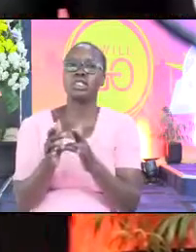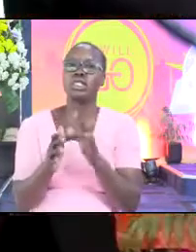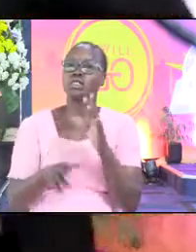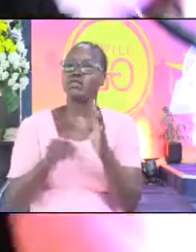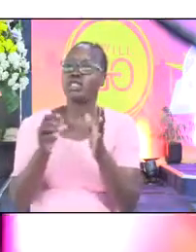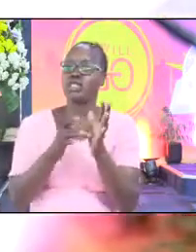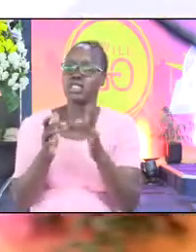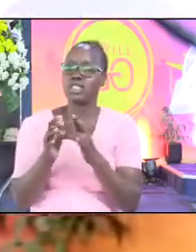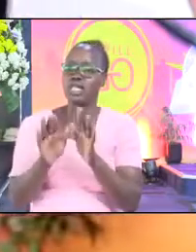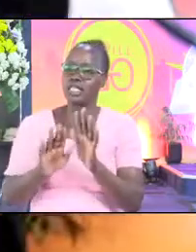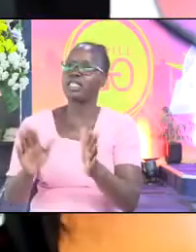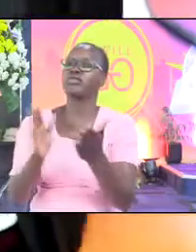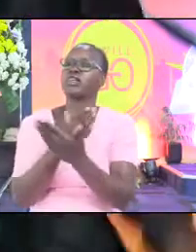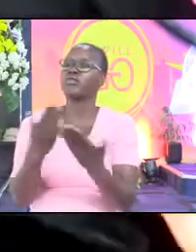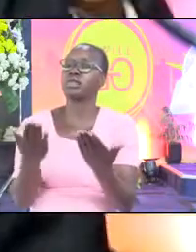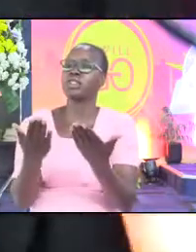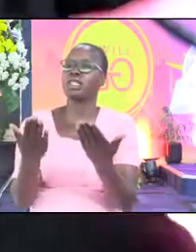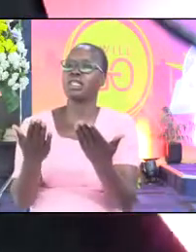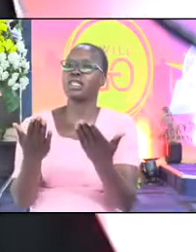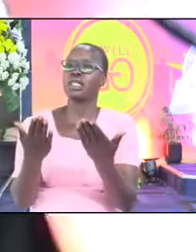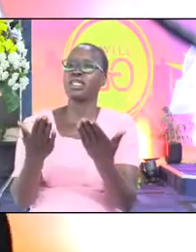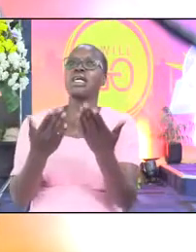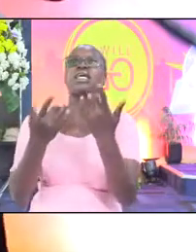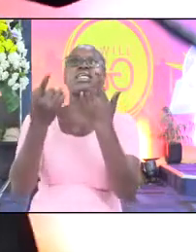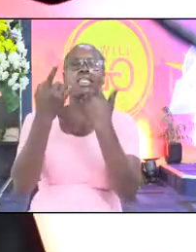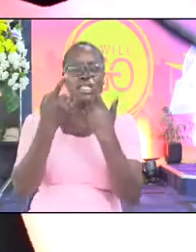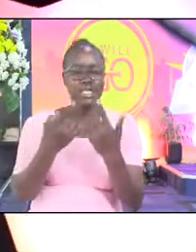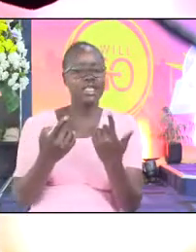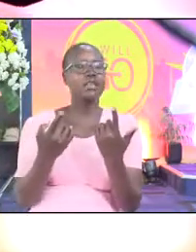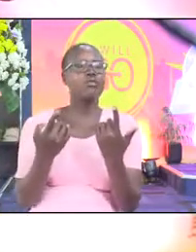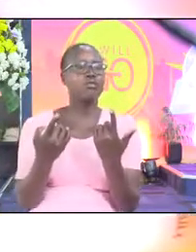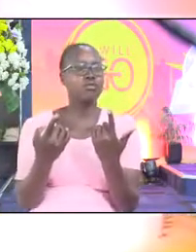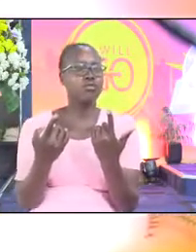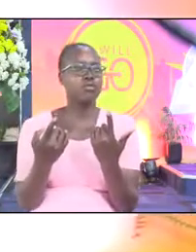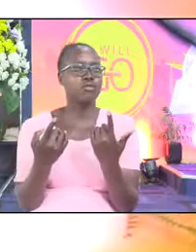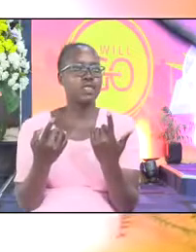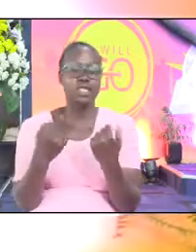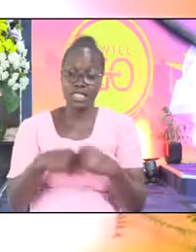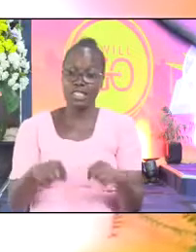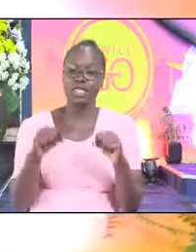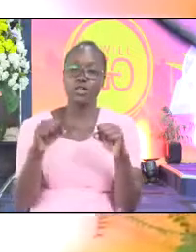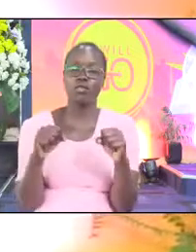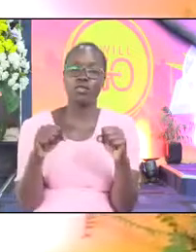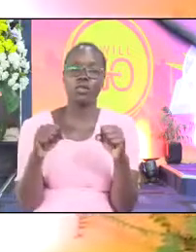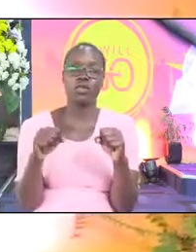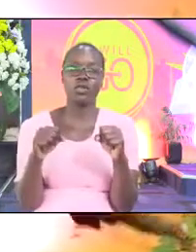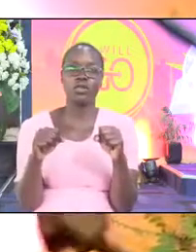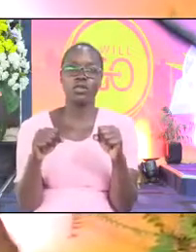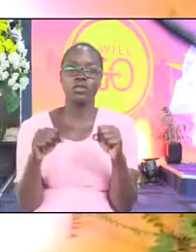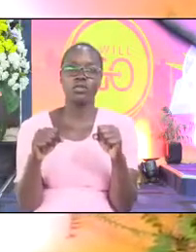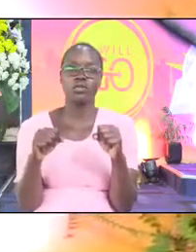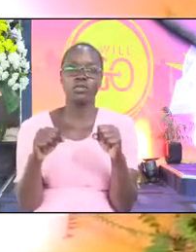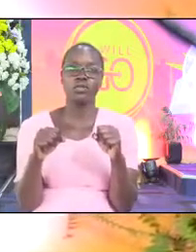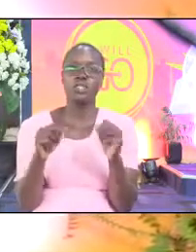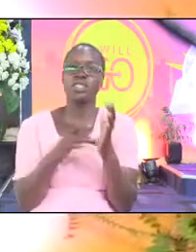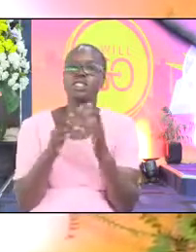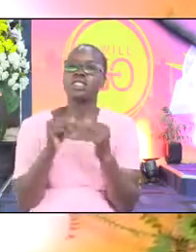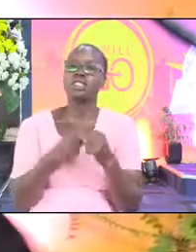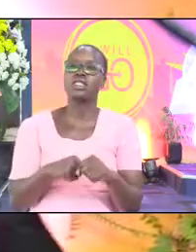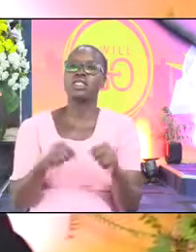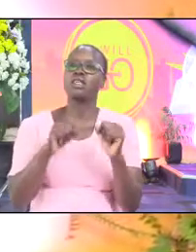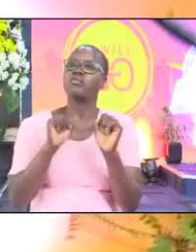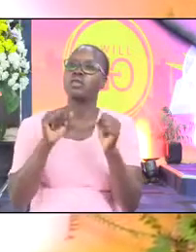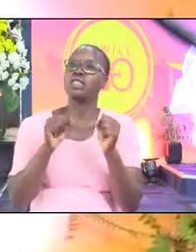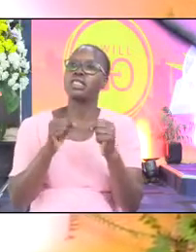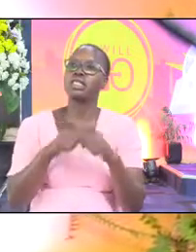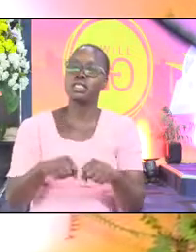will set things right. He's able. He's able. Do you believe he's able?